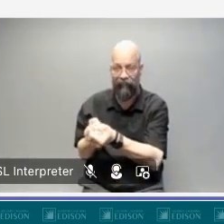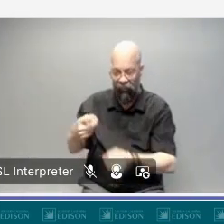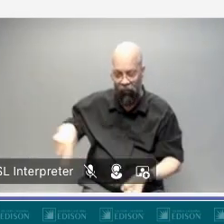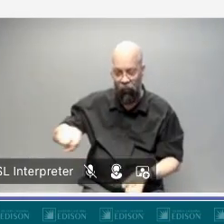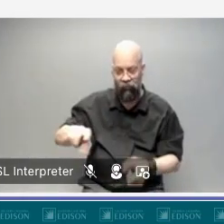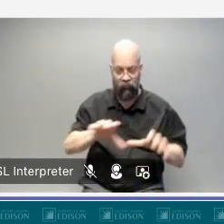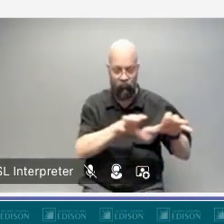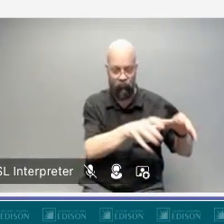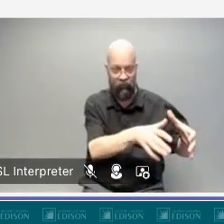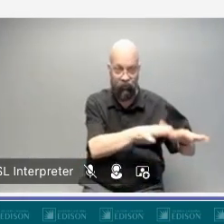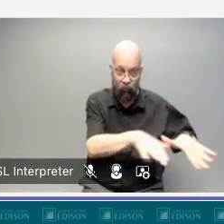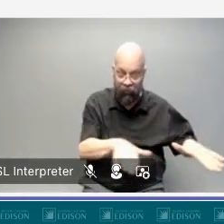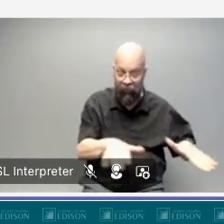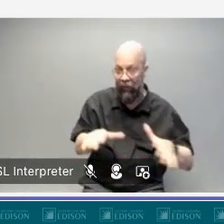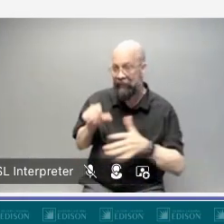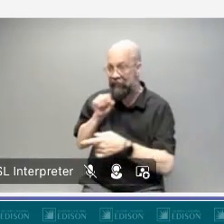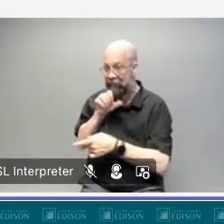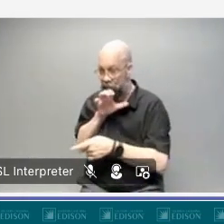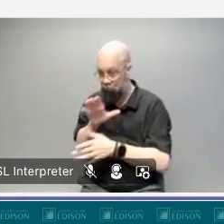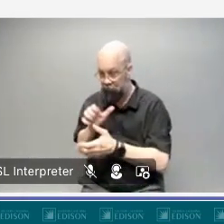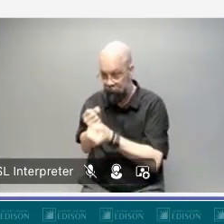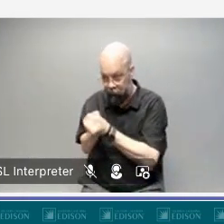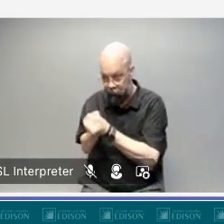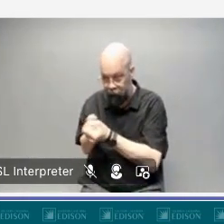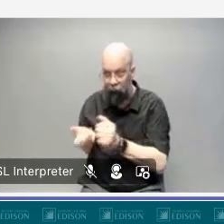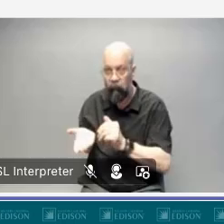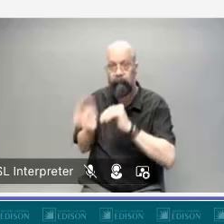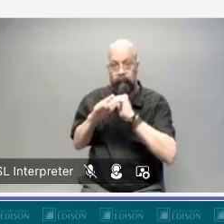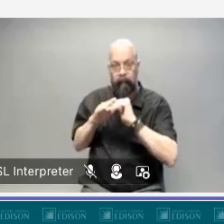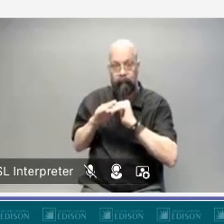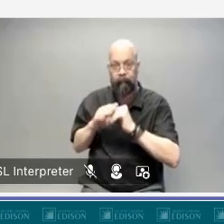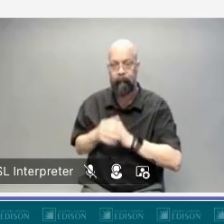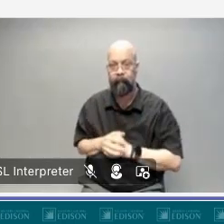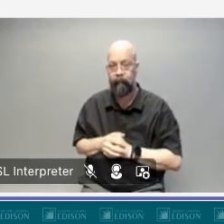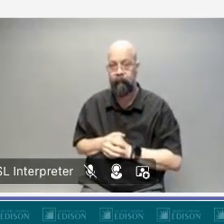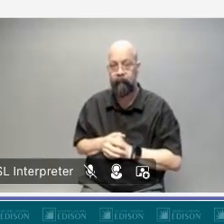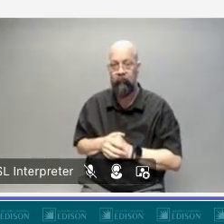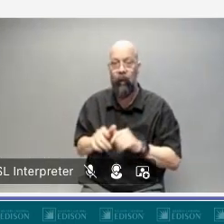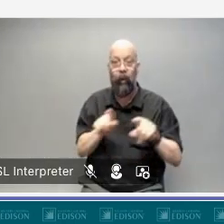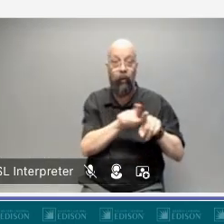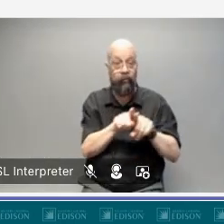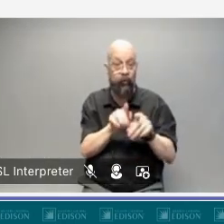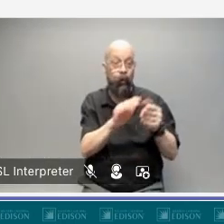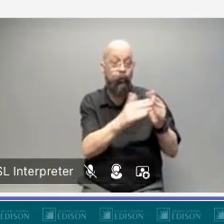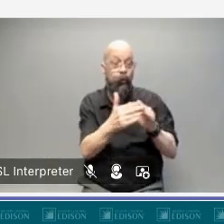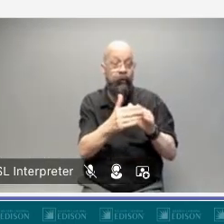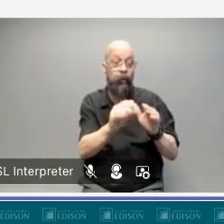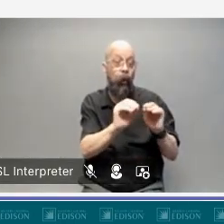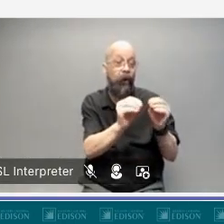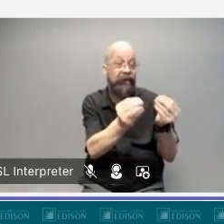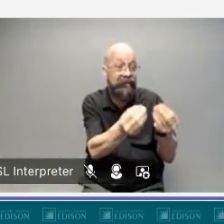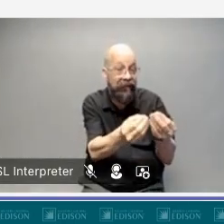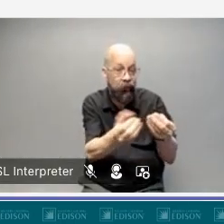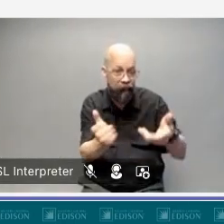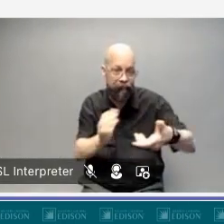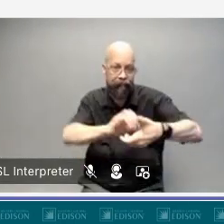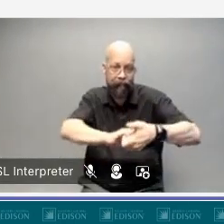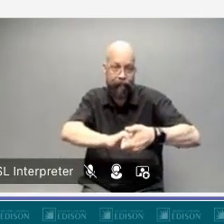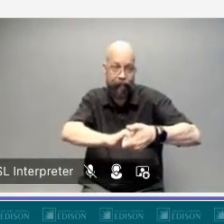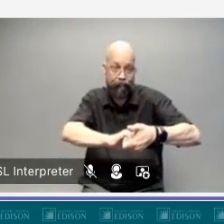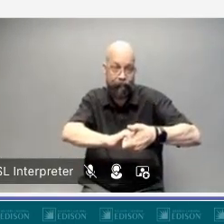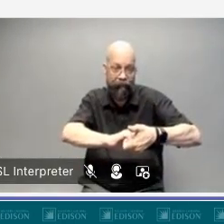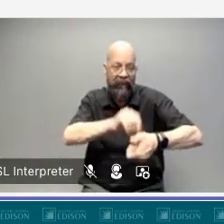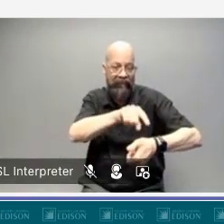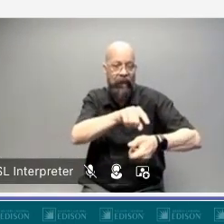populations. We also partner with community-based organizations to increase awareness of the